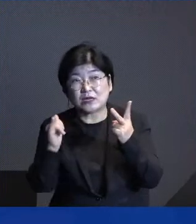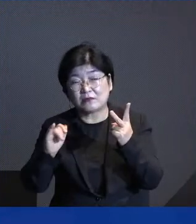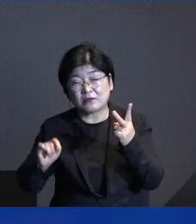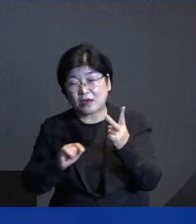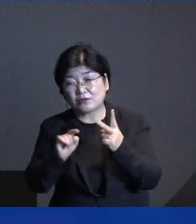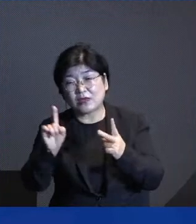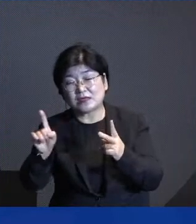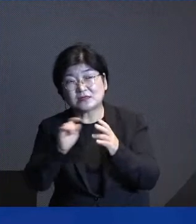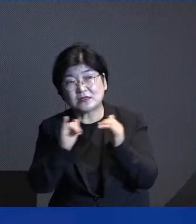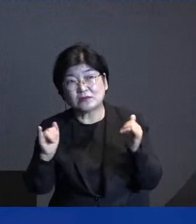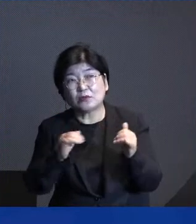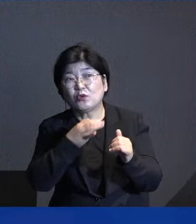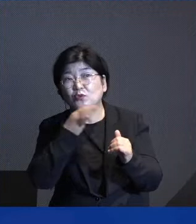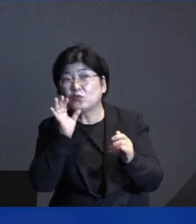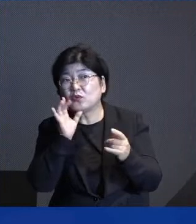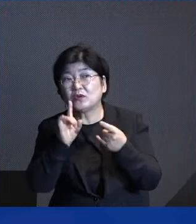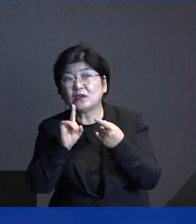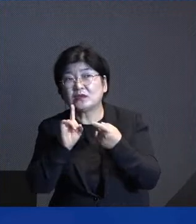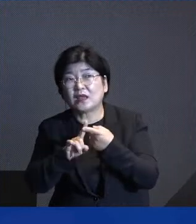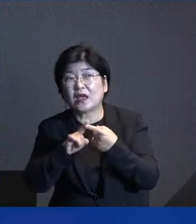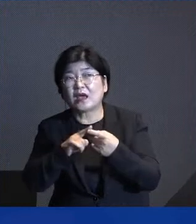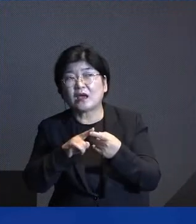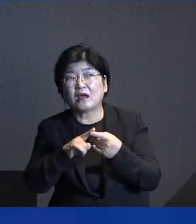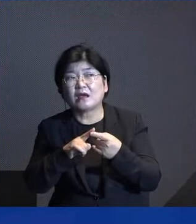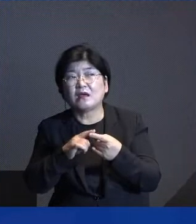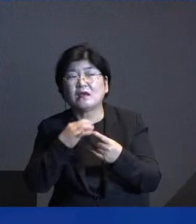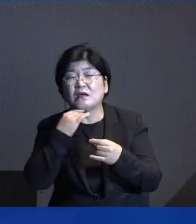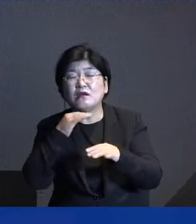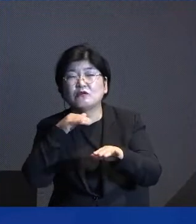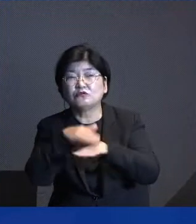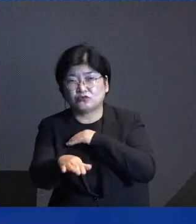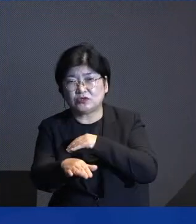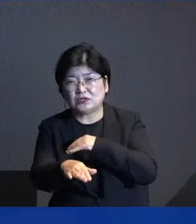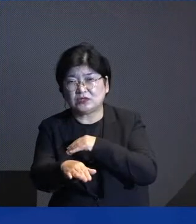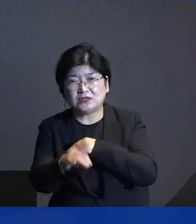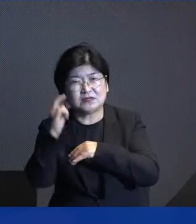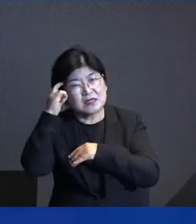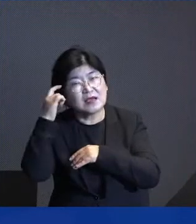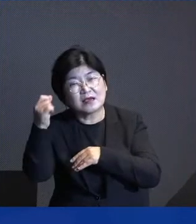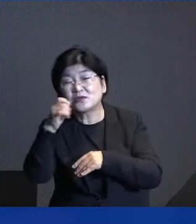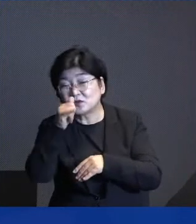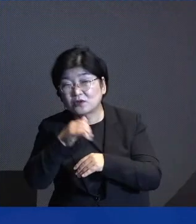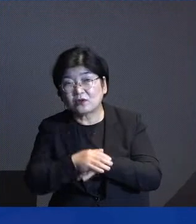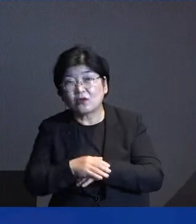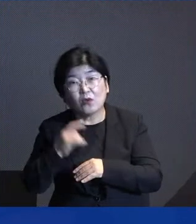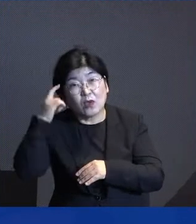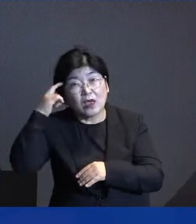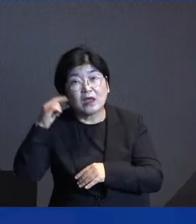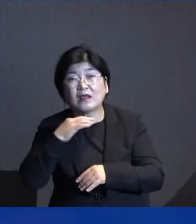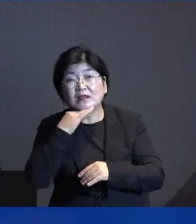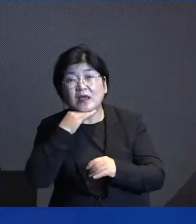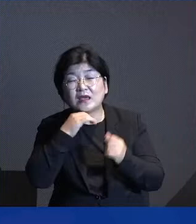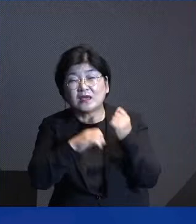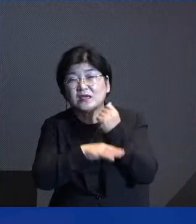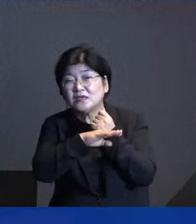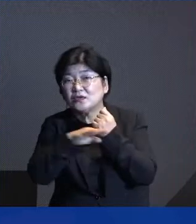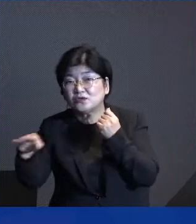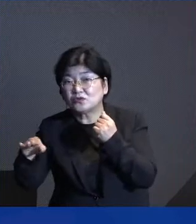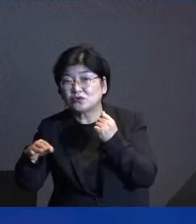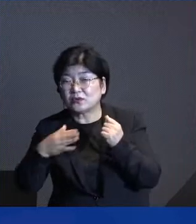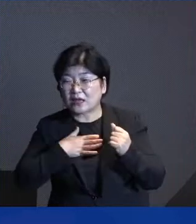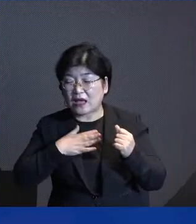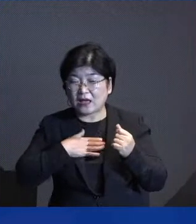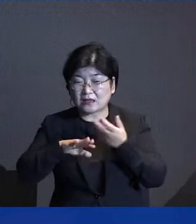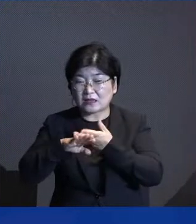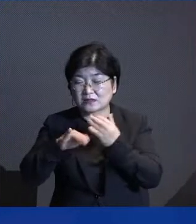share that almost. So how we think, how we feel, and how we act. And imagine 50% of the world's population, which is no